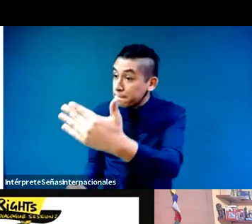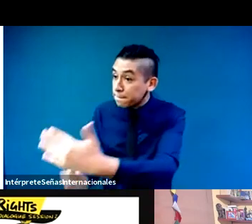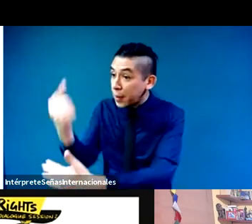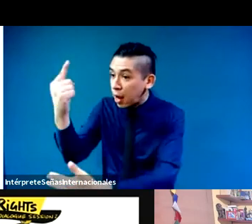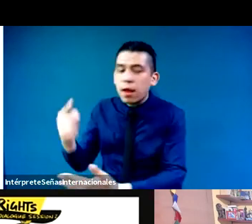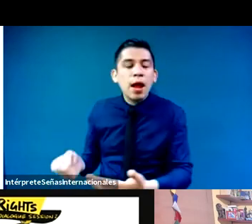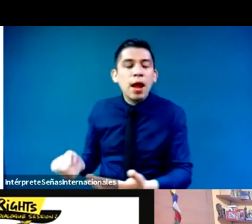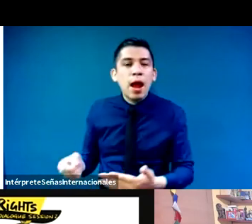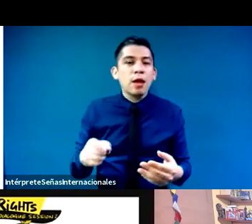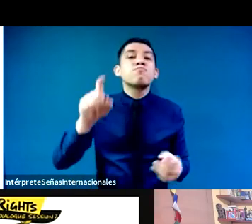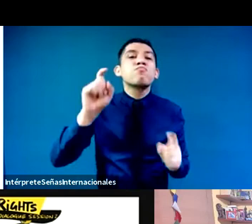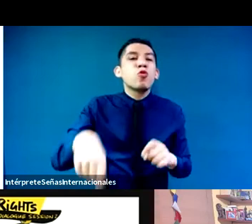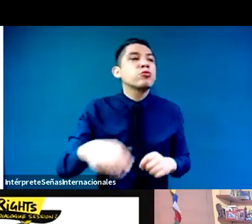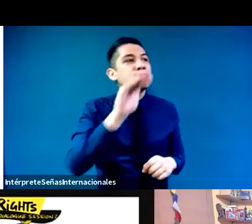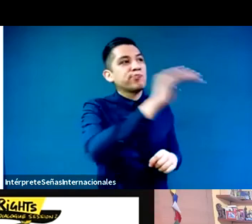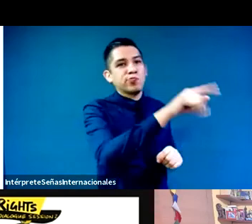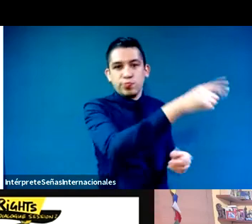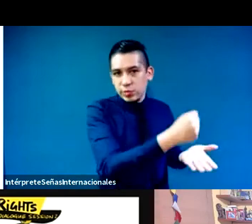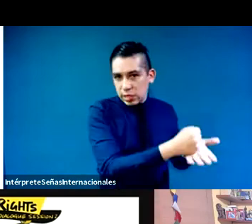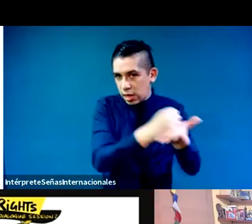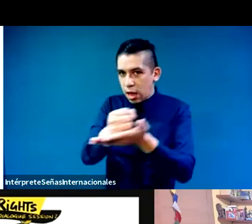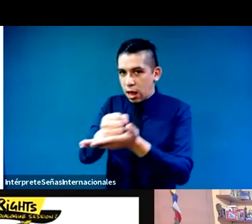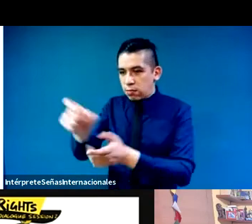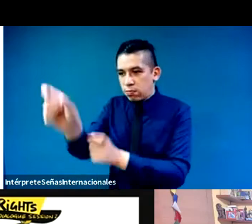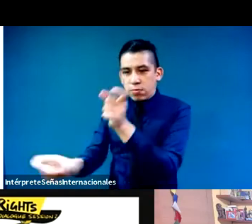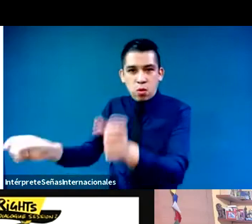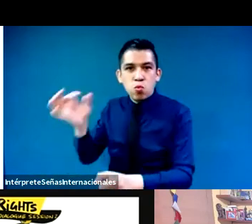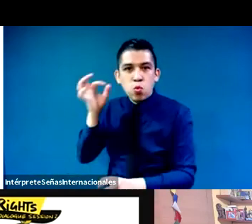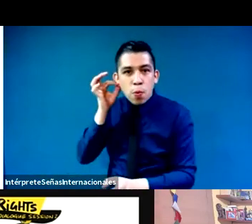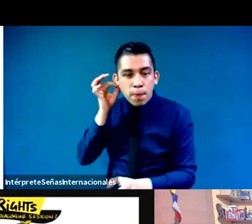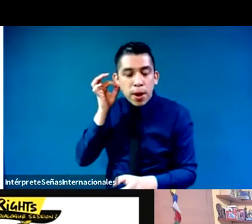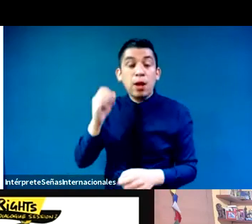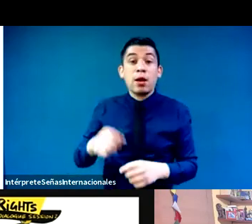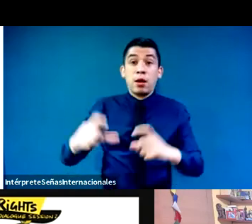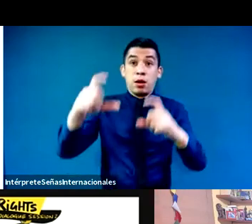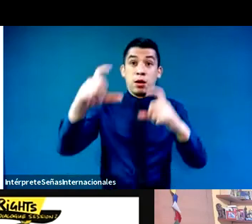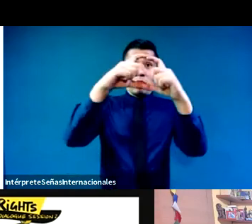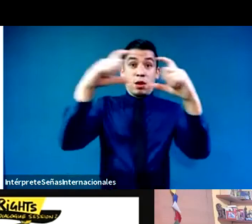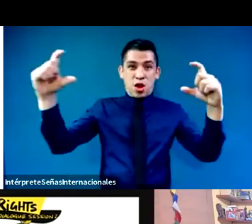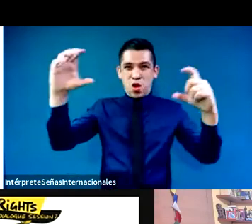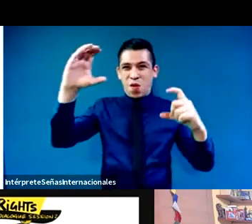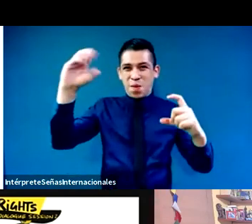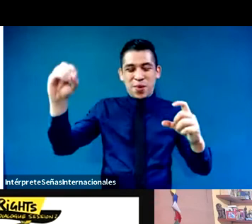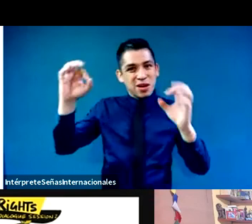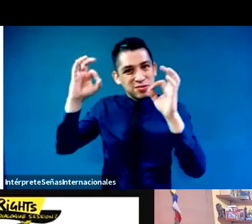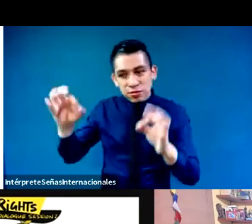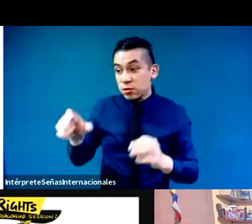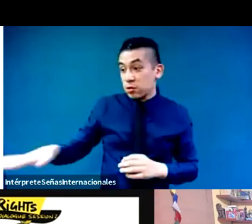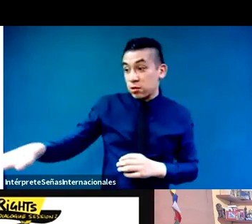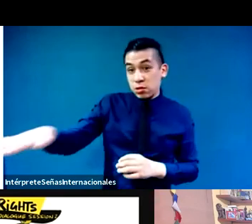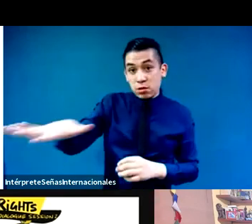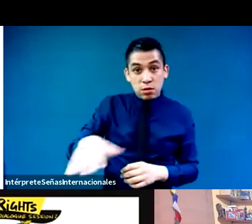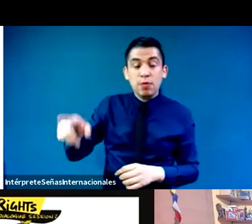region, those analyses have shown that COVID-19 poses a serious threat to women's engagement